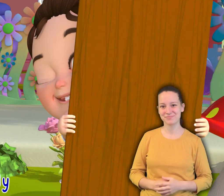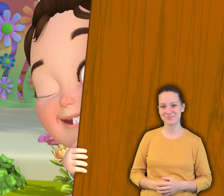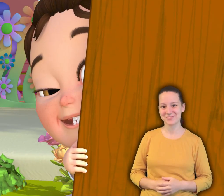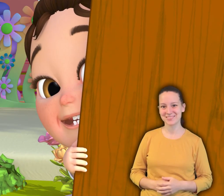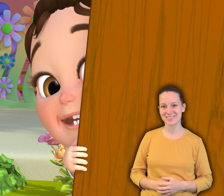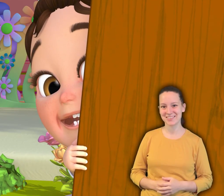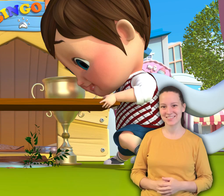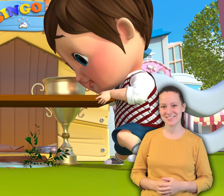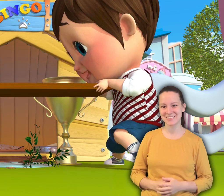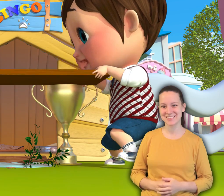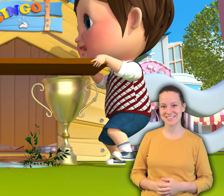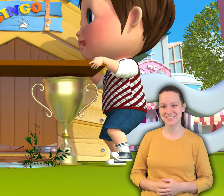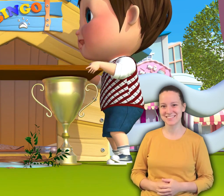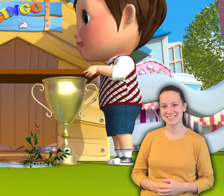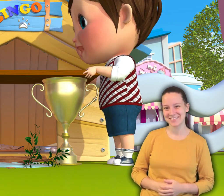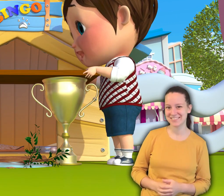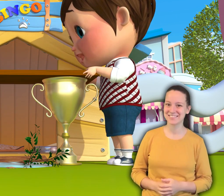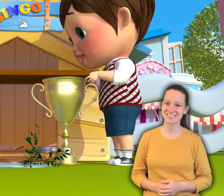down